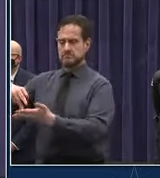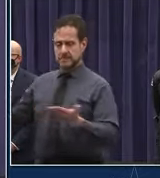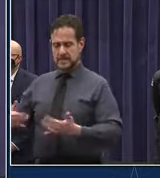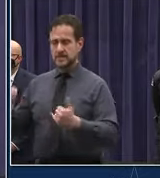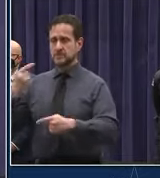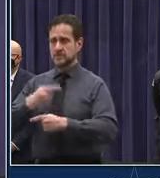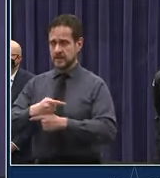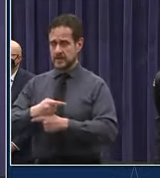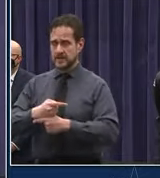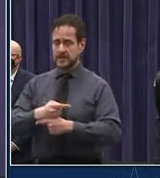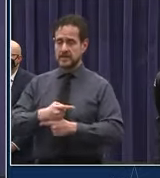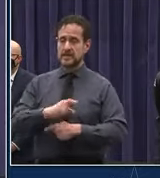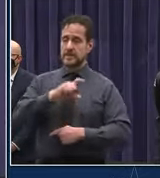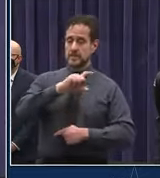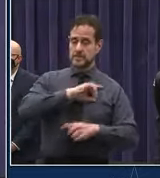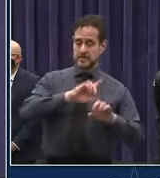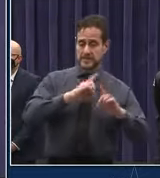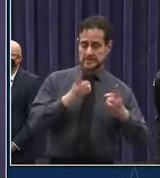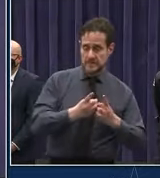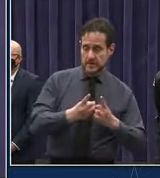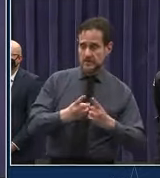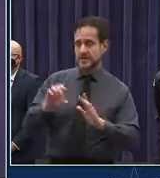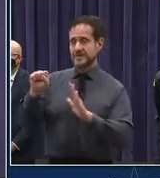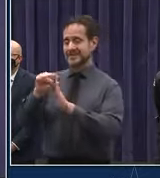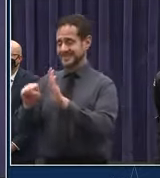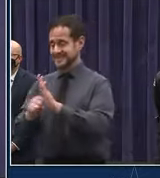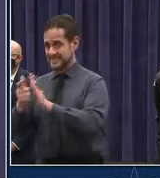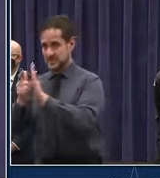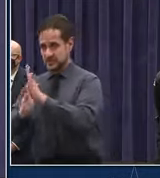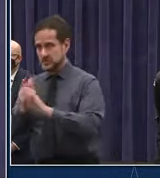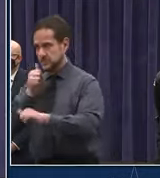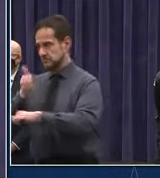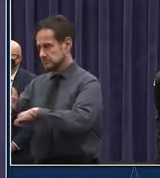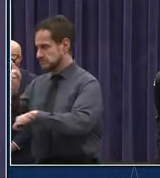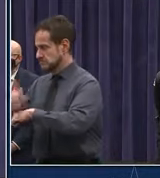city that's broken by this tragedy to Melissa's family.